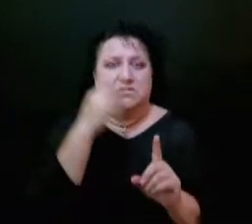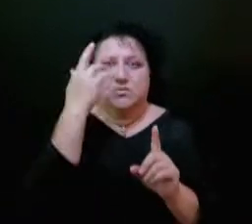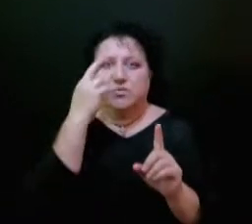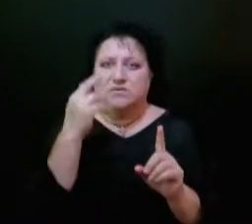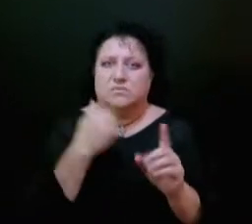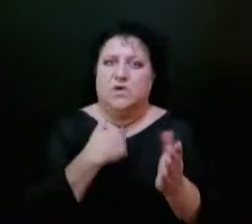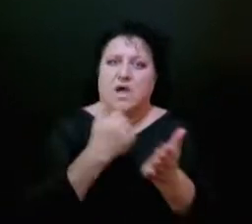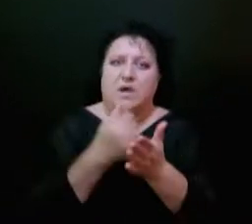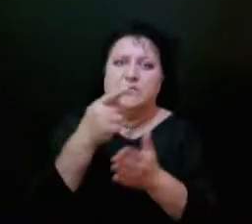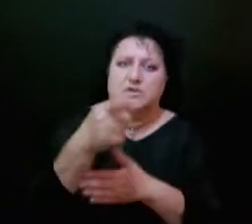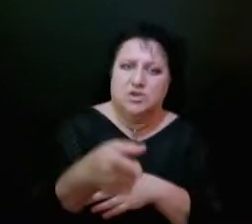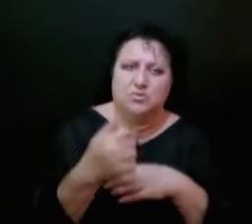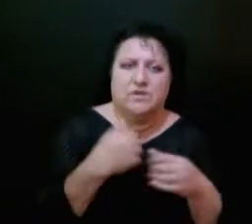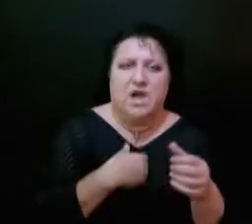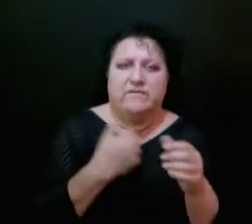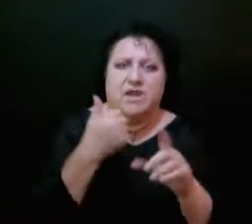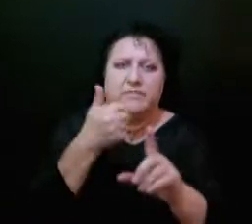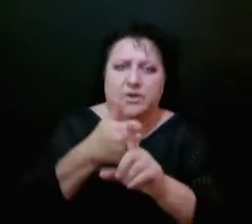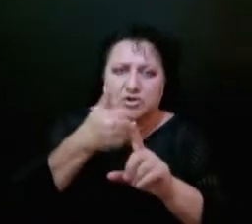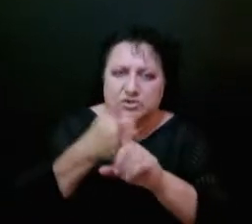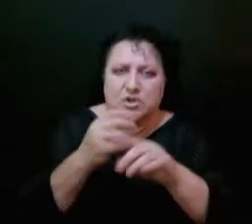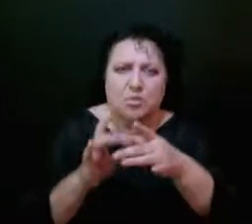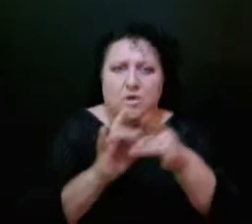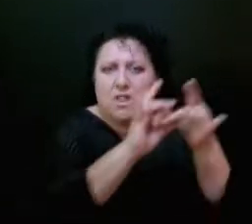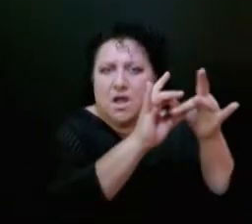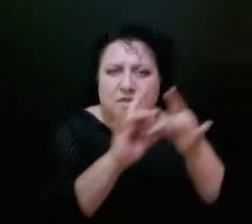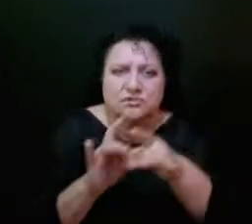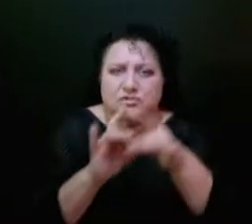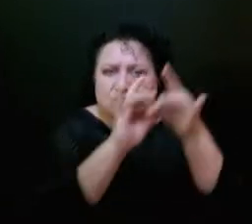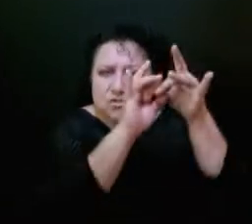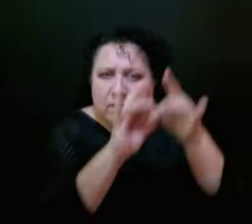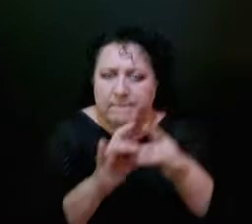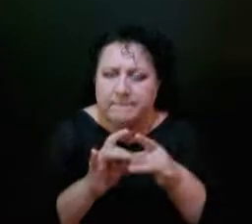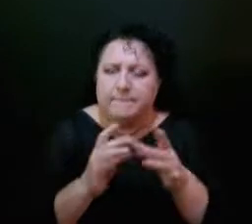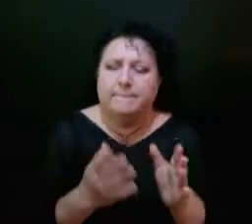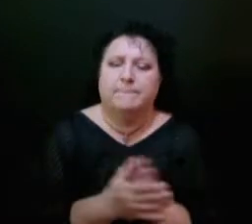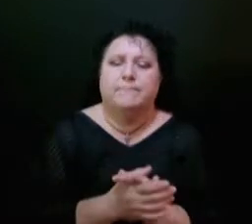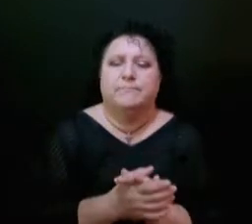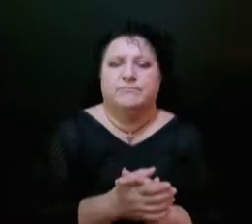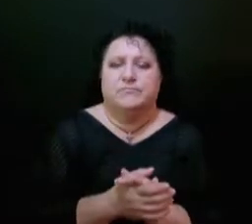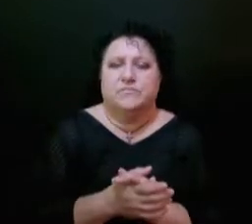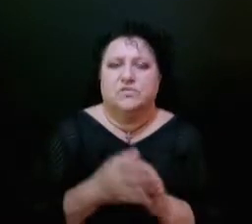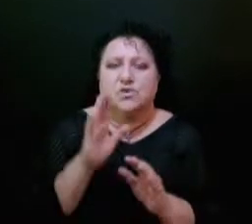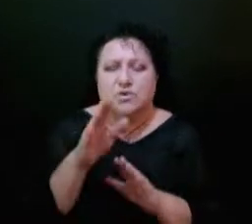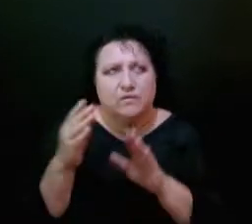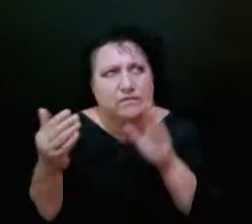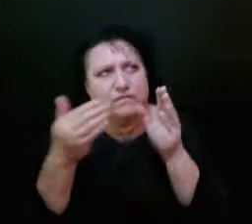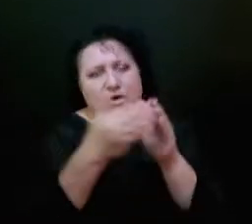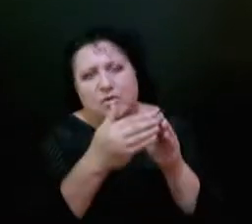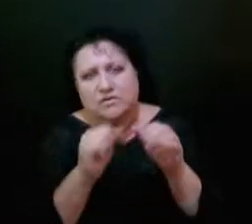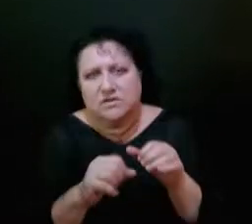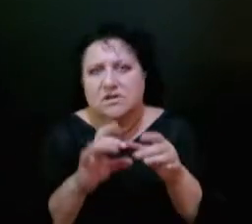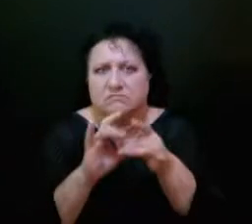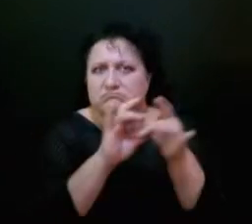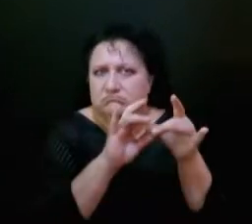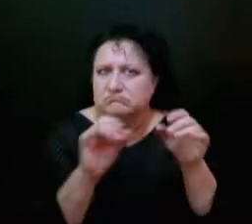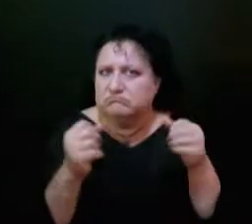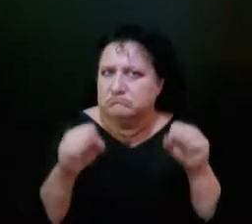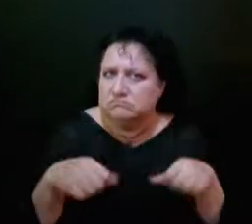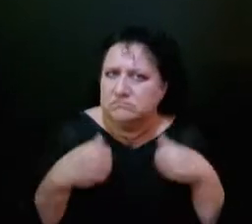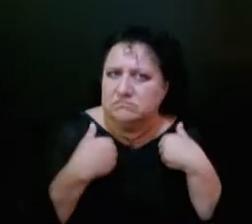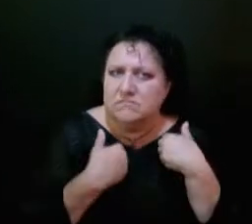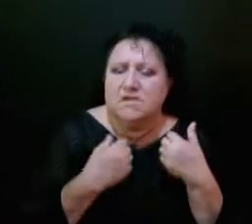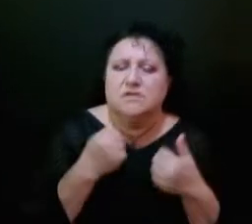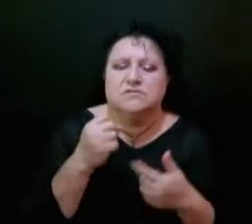God personally. That is it, to keep a focused perspective on coming to know God personally. The second thing that he prays is that